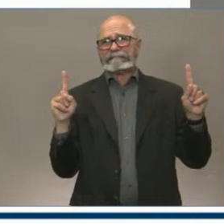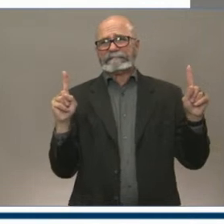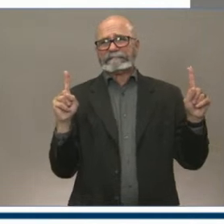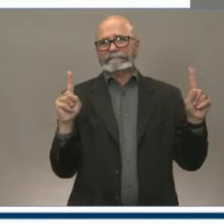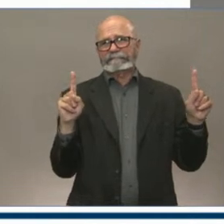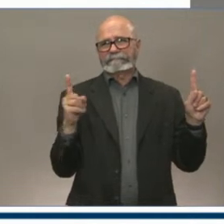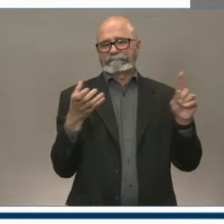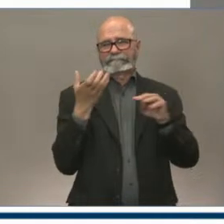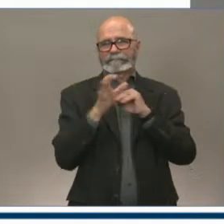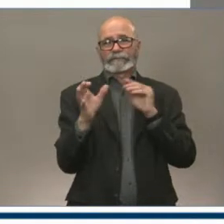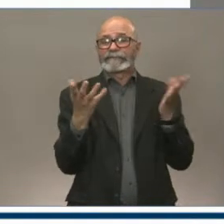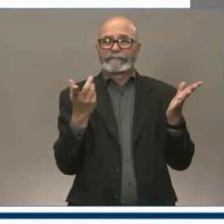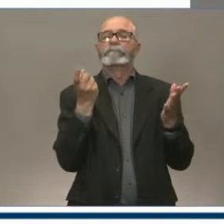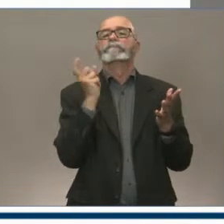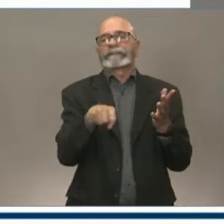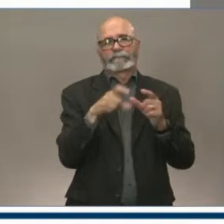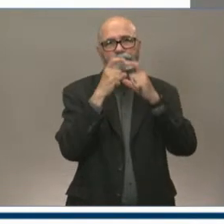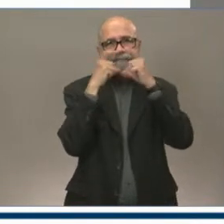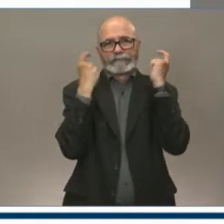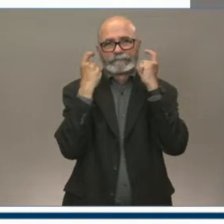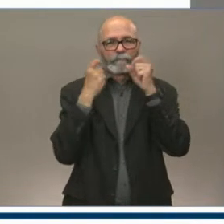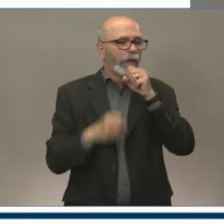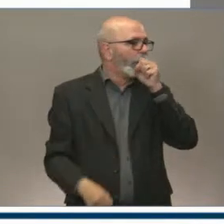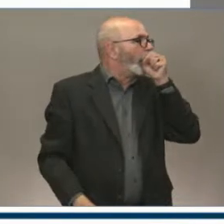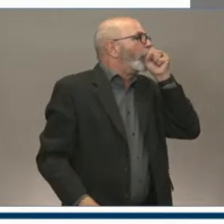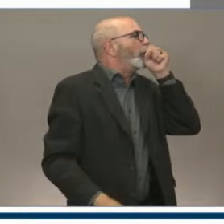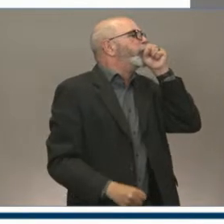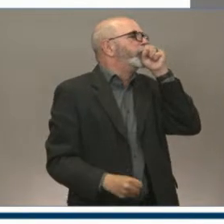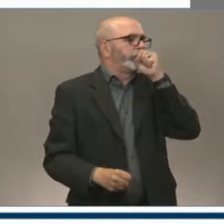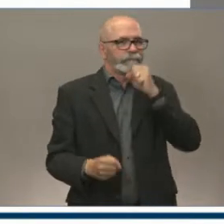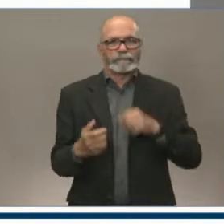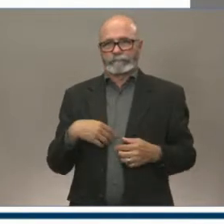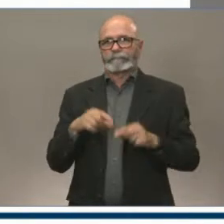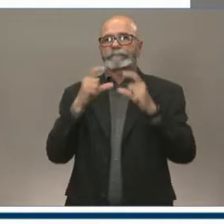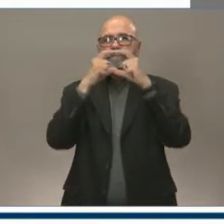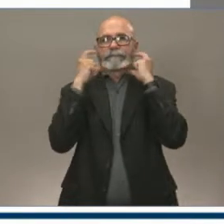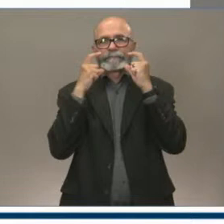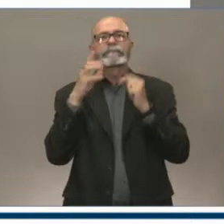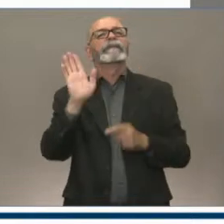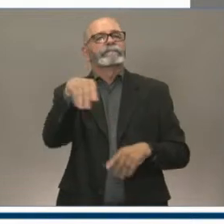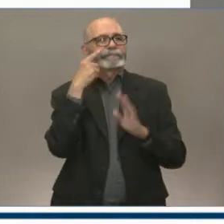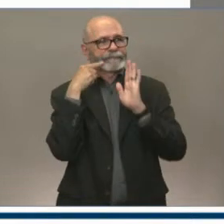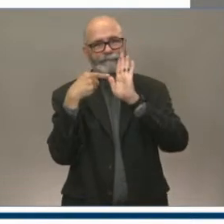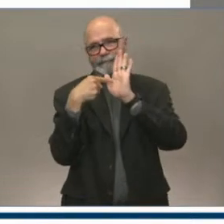to wear a mask. And a good example of that, along with what we've said earlier around